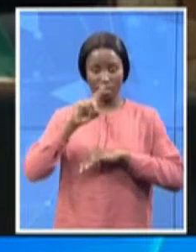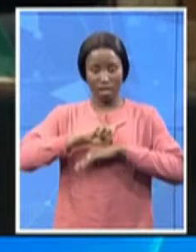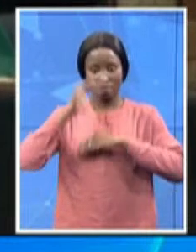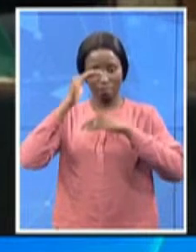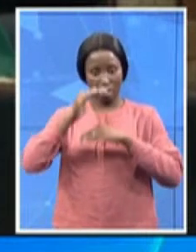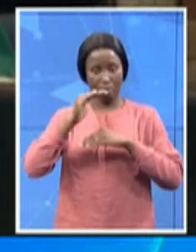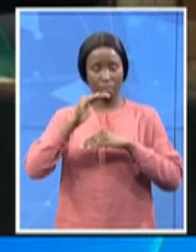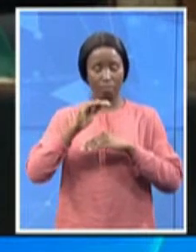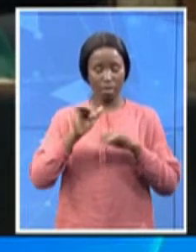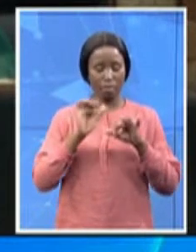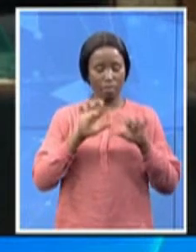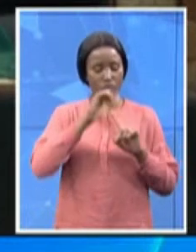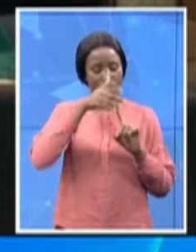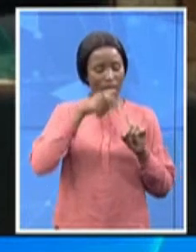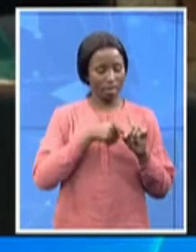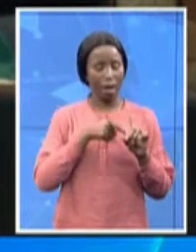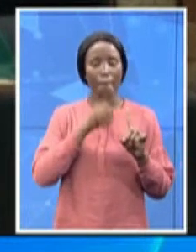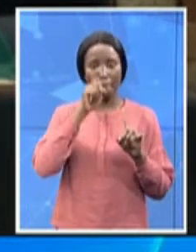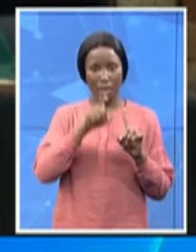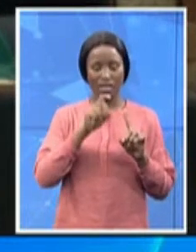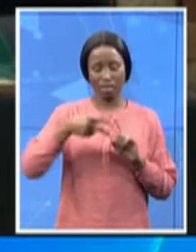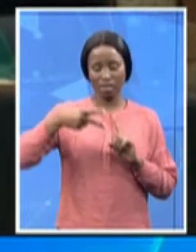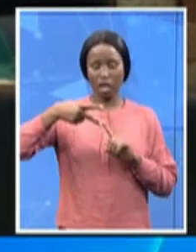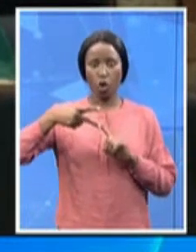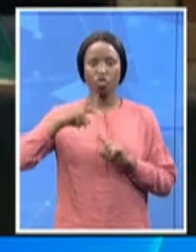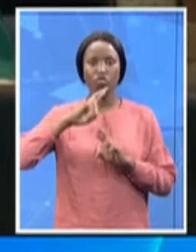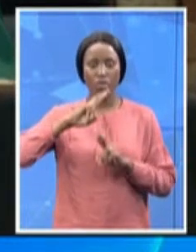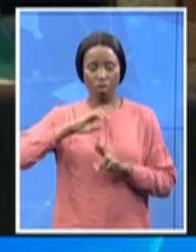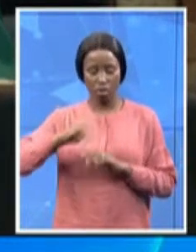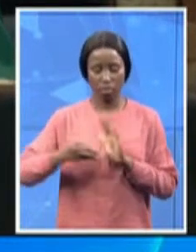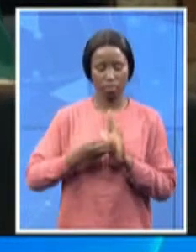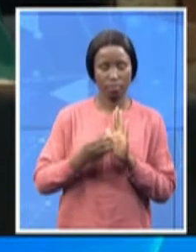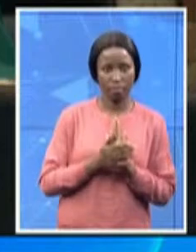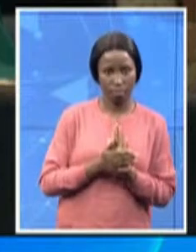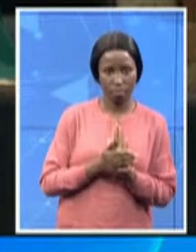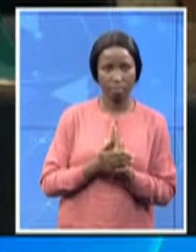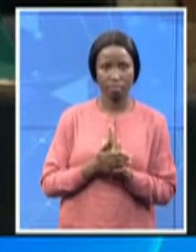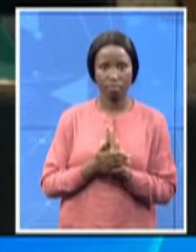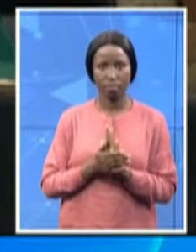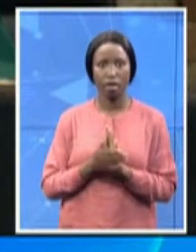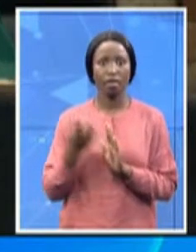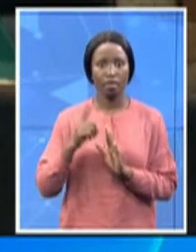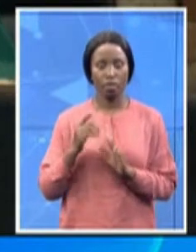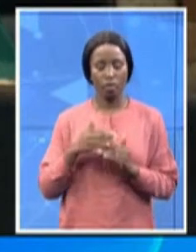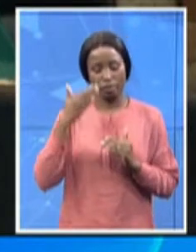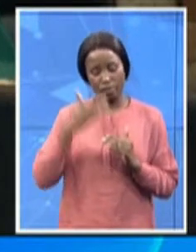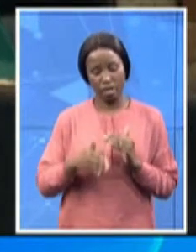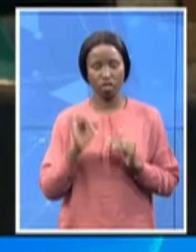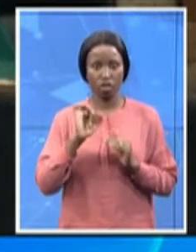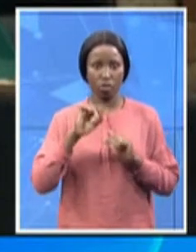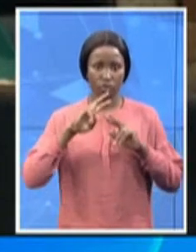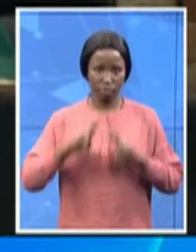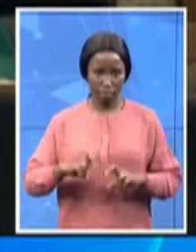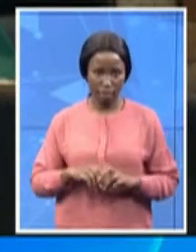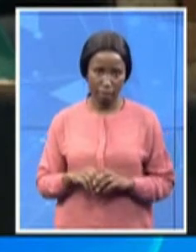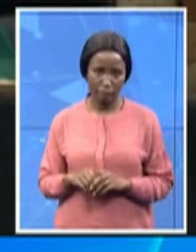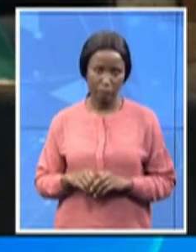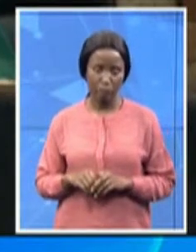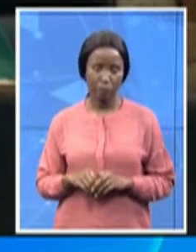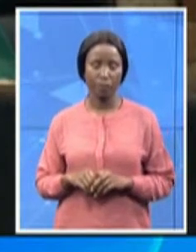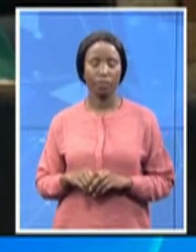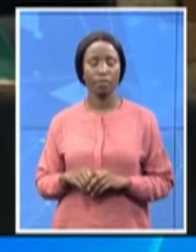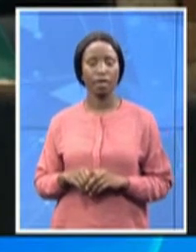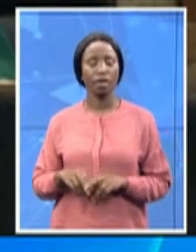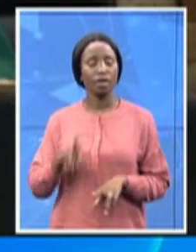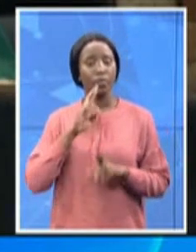upon completion of the investigation. A report is submitted to the President if the complaint was